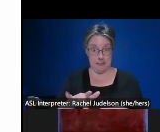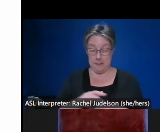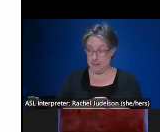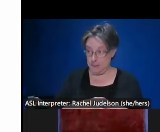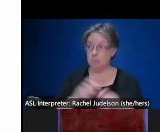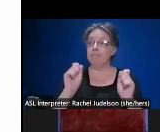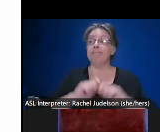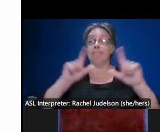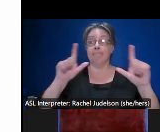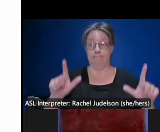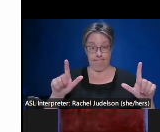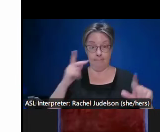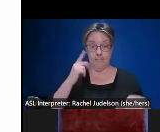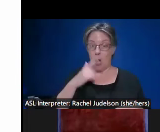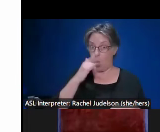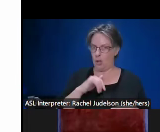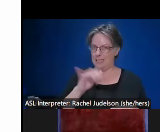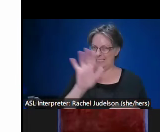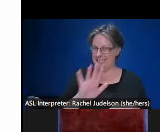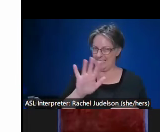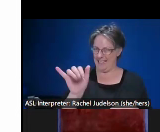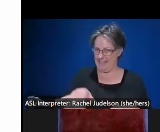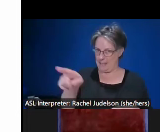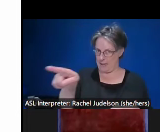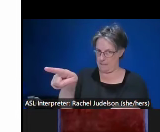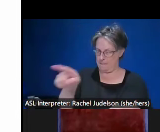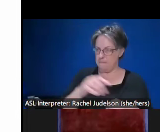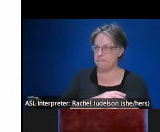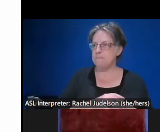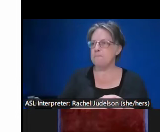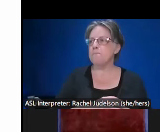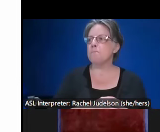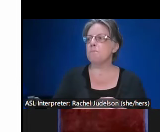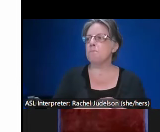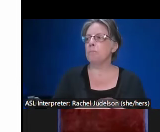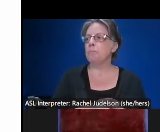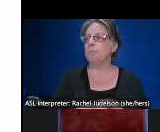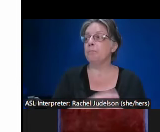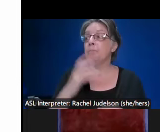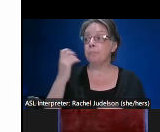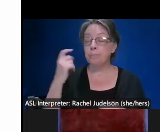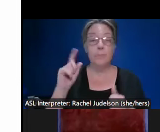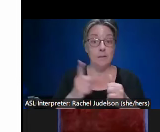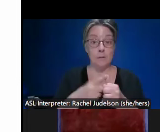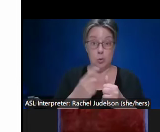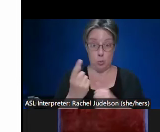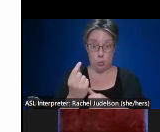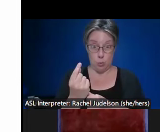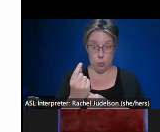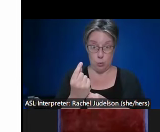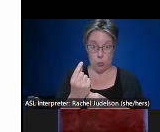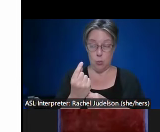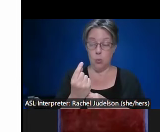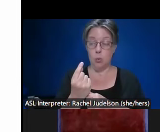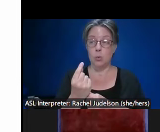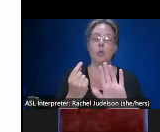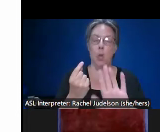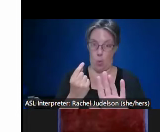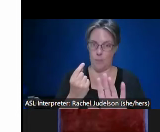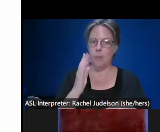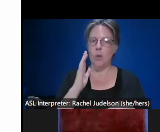it takes you to a page that looks something like this. And the first thing you should do is, so this will be